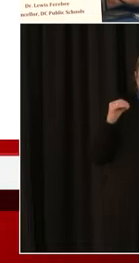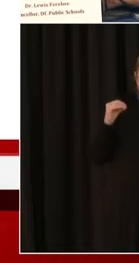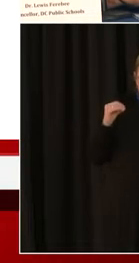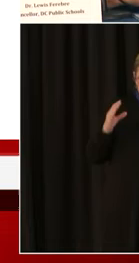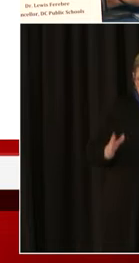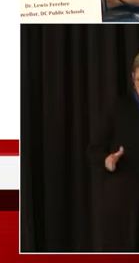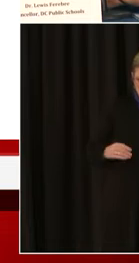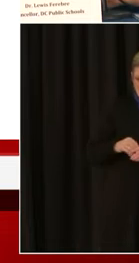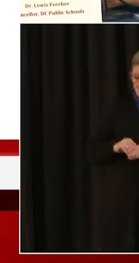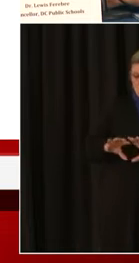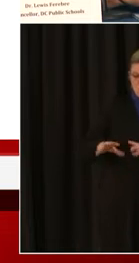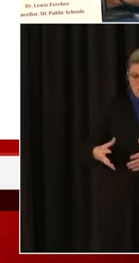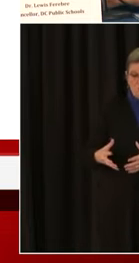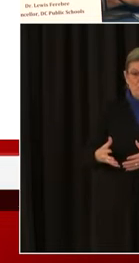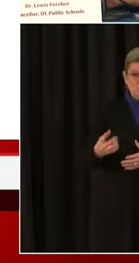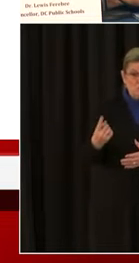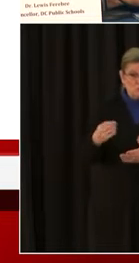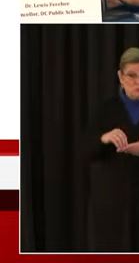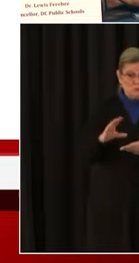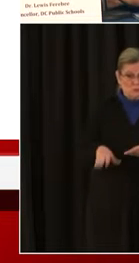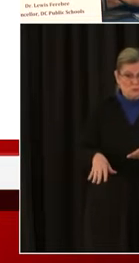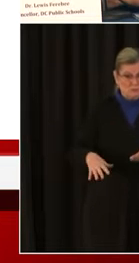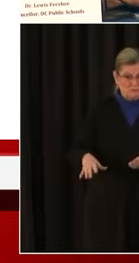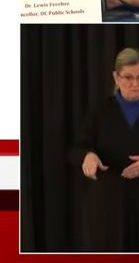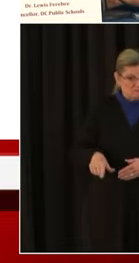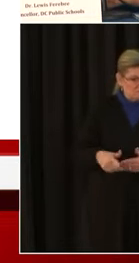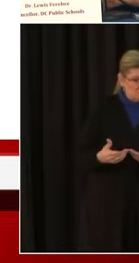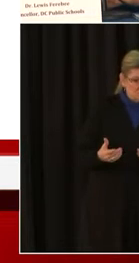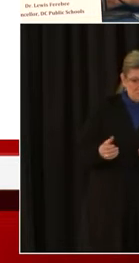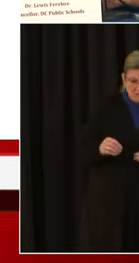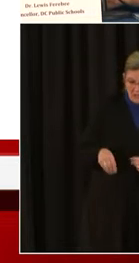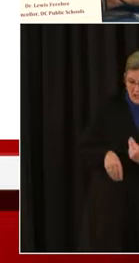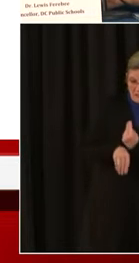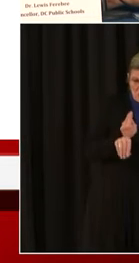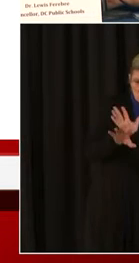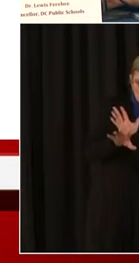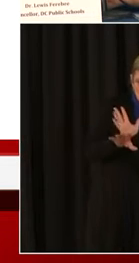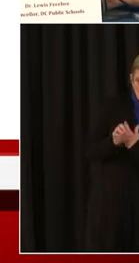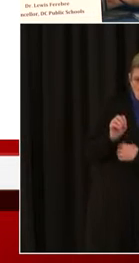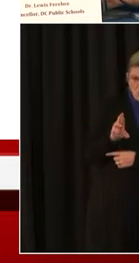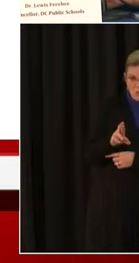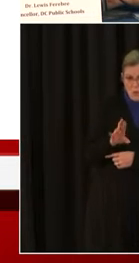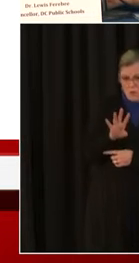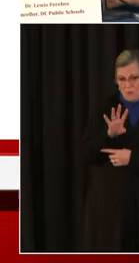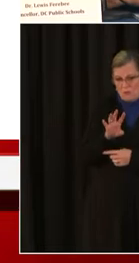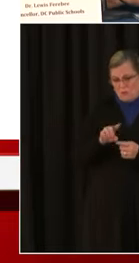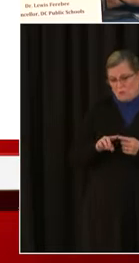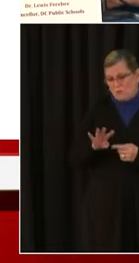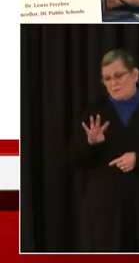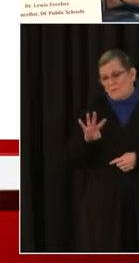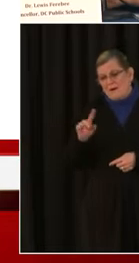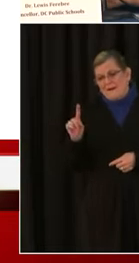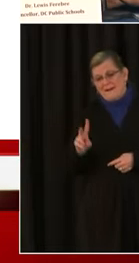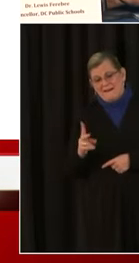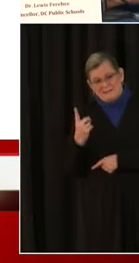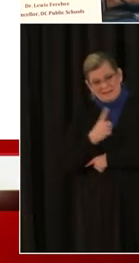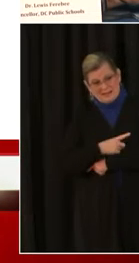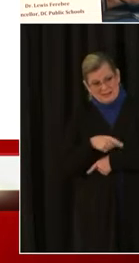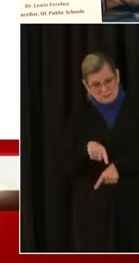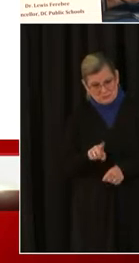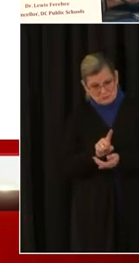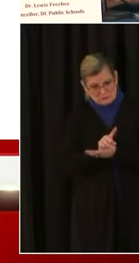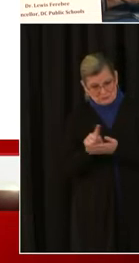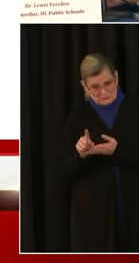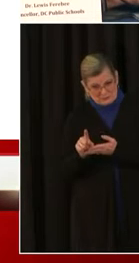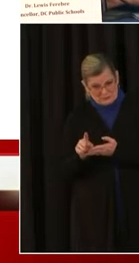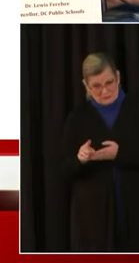of students. This can be done approximately 4 to 4.5 days per week. And one